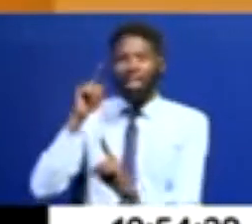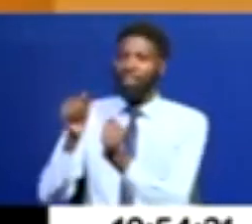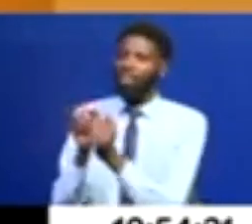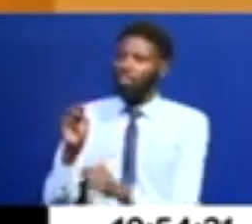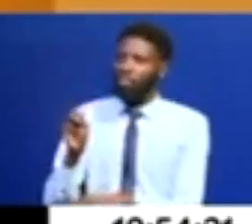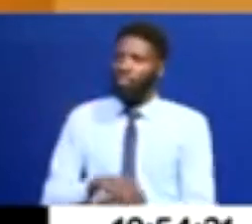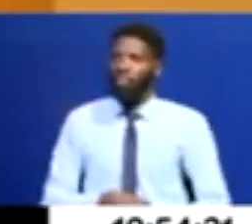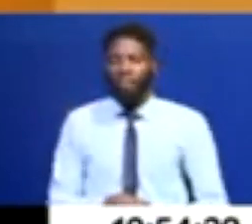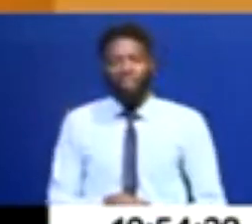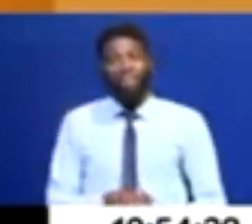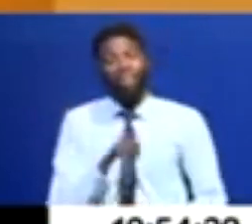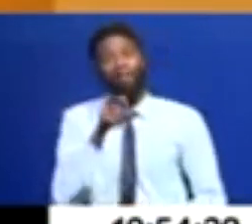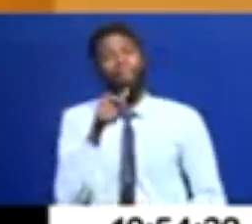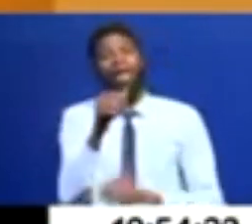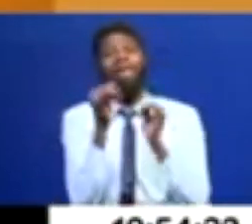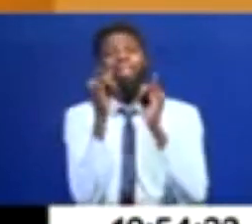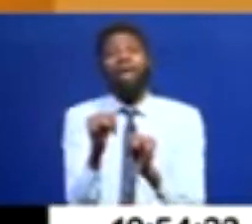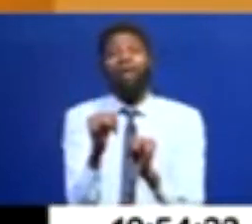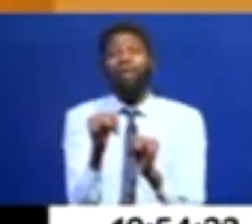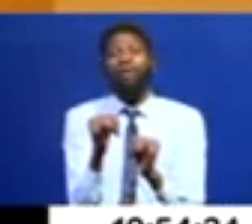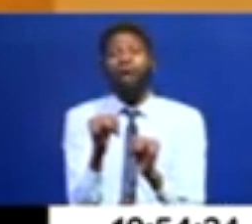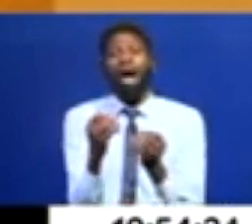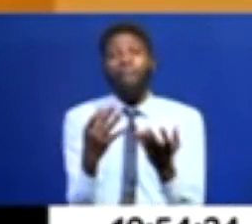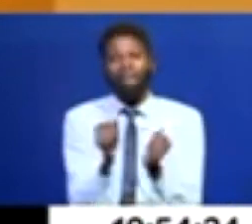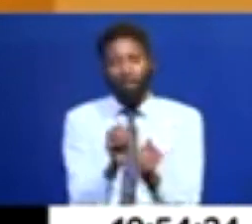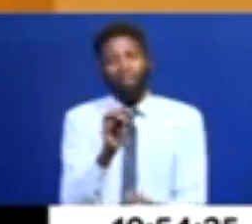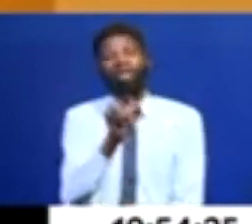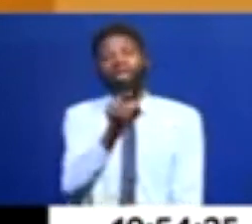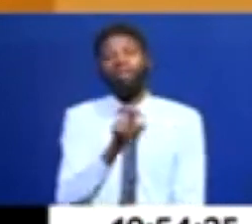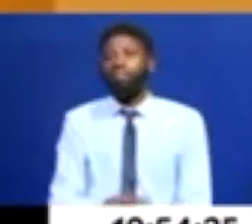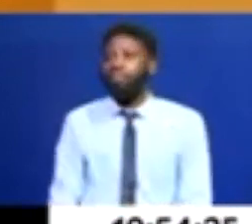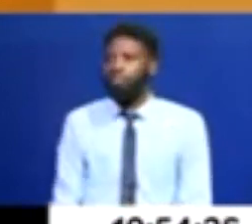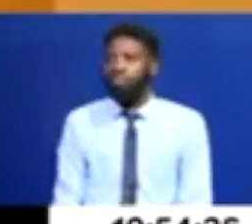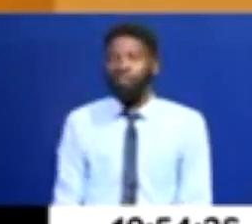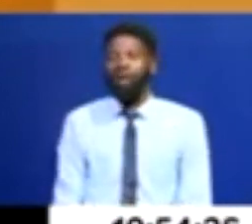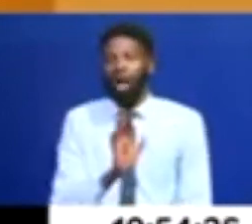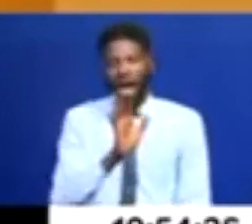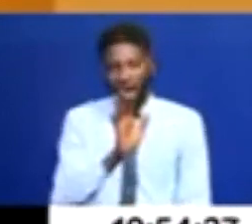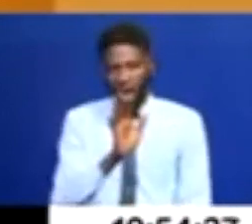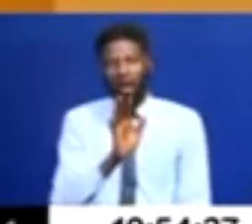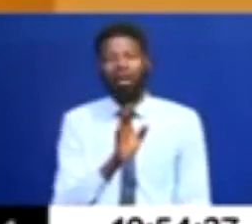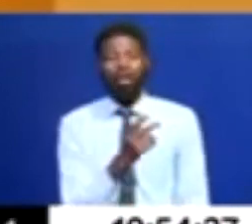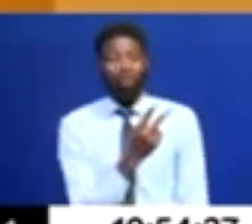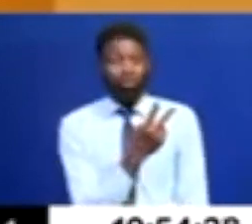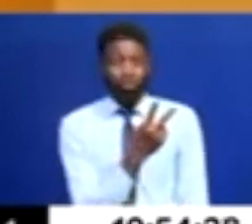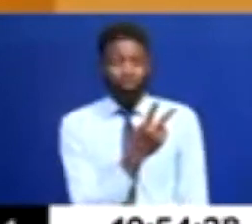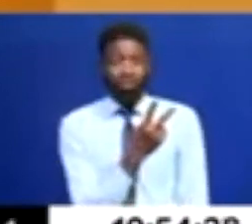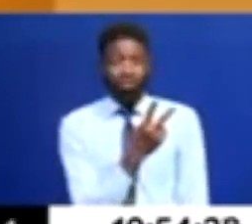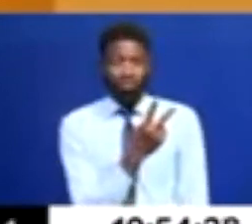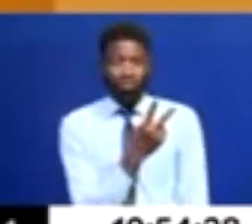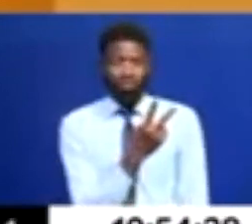pay it on the adjusted price. The 10 million shillings? Yes. Mm-hmm. You get the difference between the 10 million and the